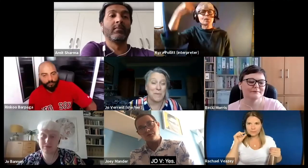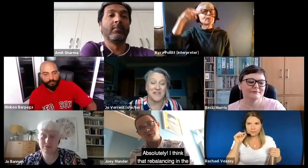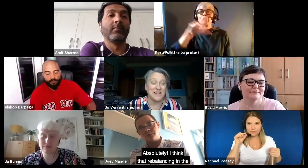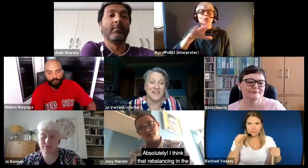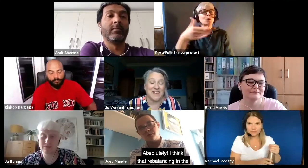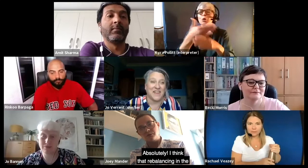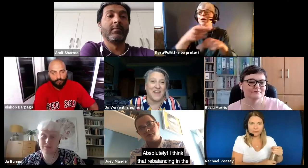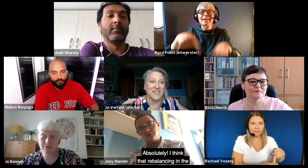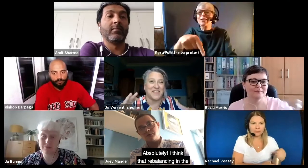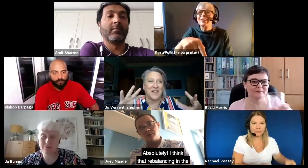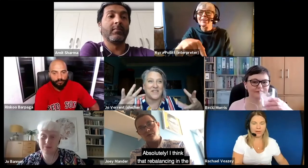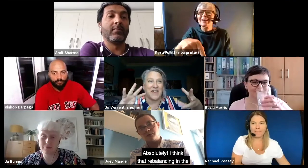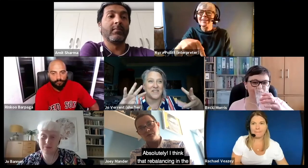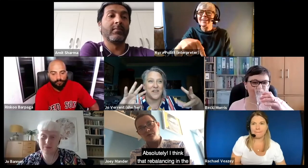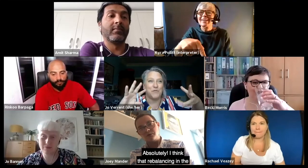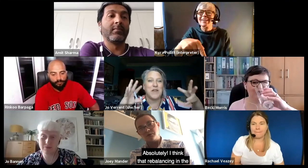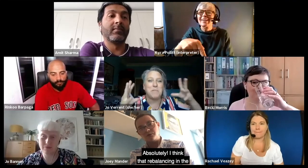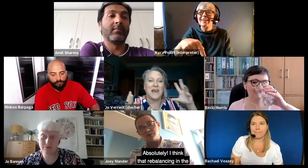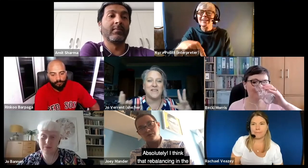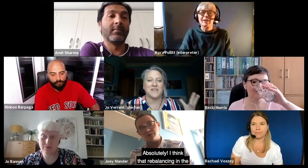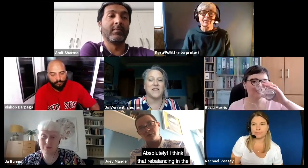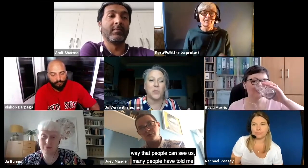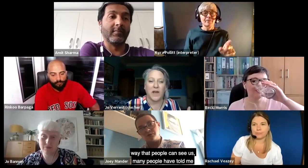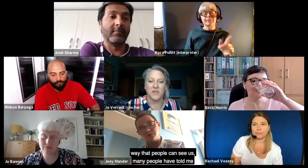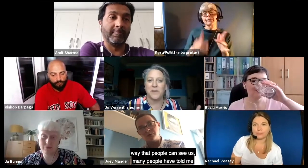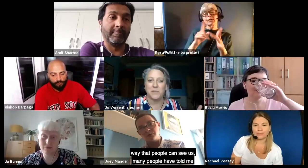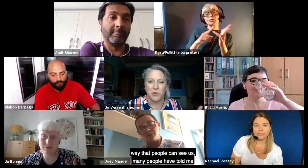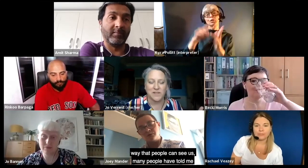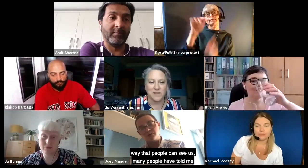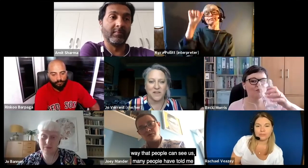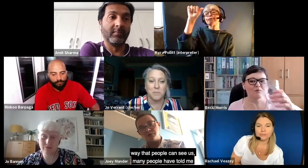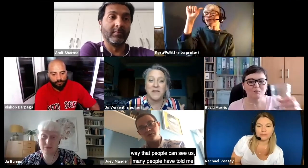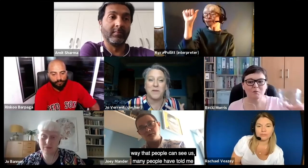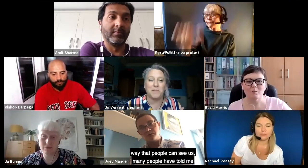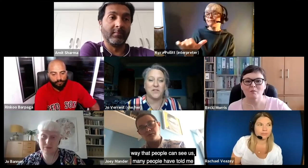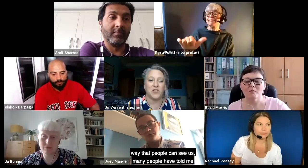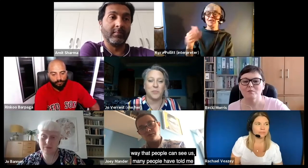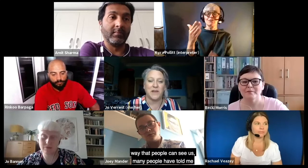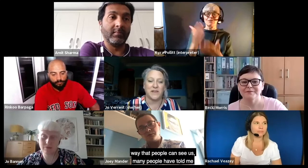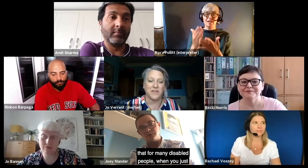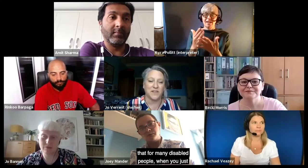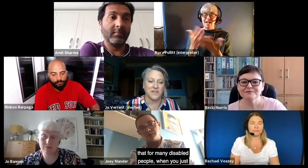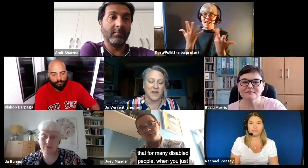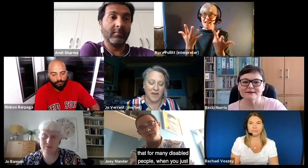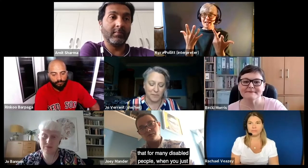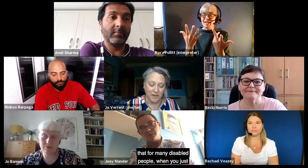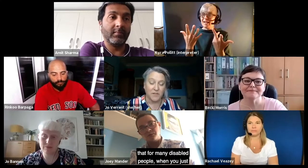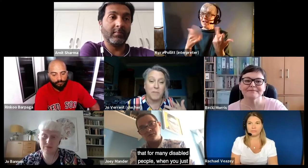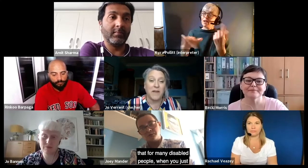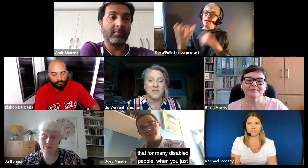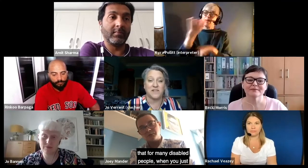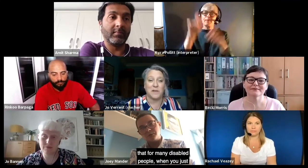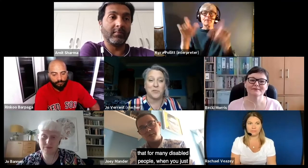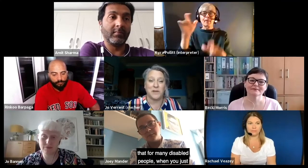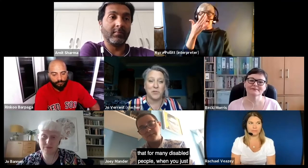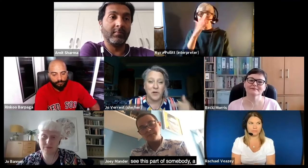Yes, absolutely. I think that rebalancing in the way that people can see us. Many people have told me that for